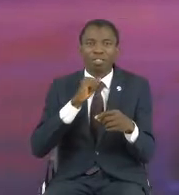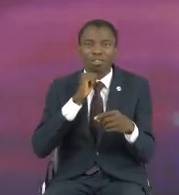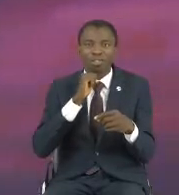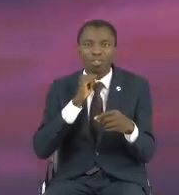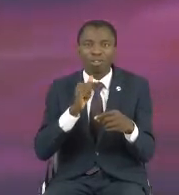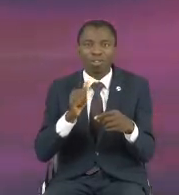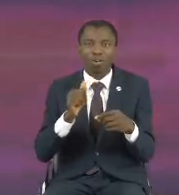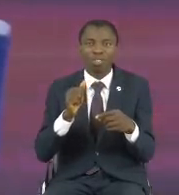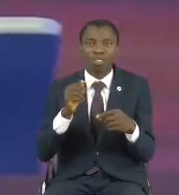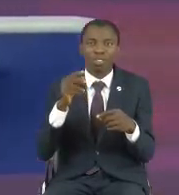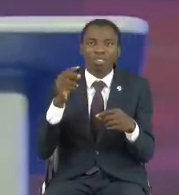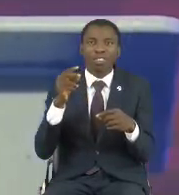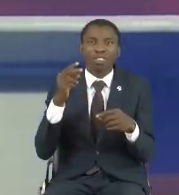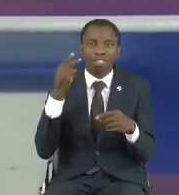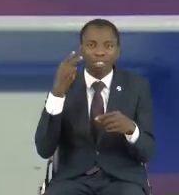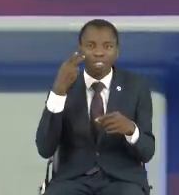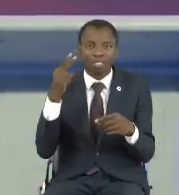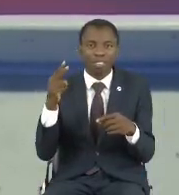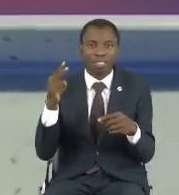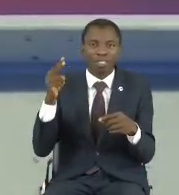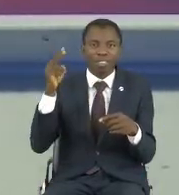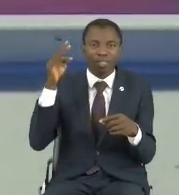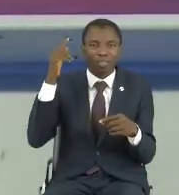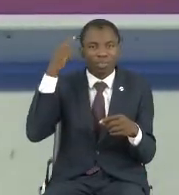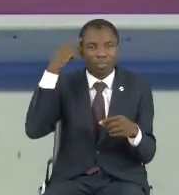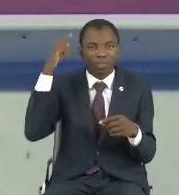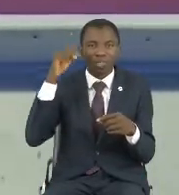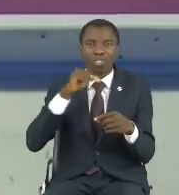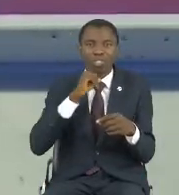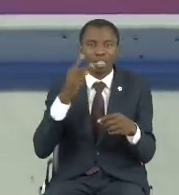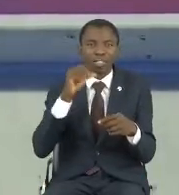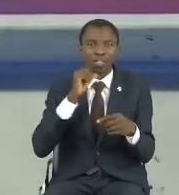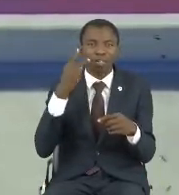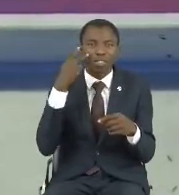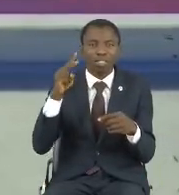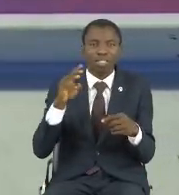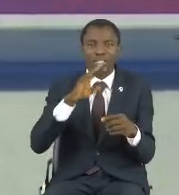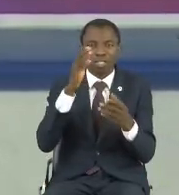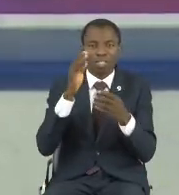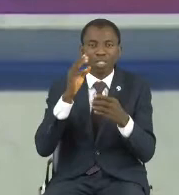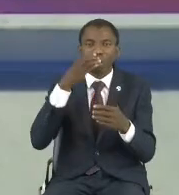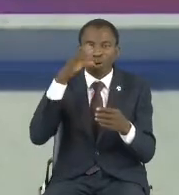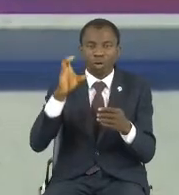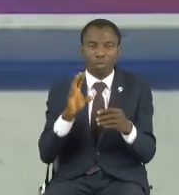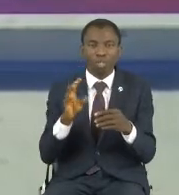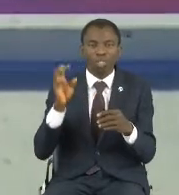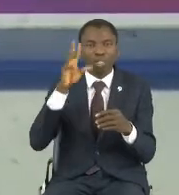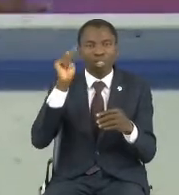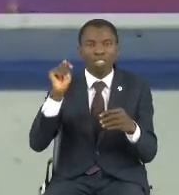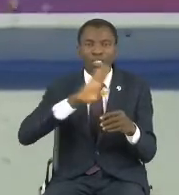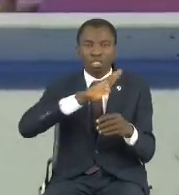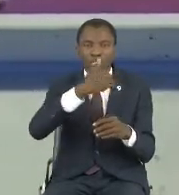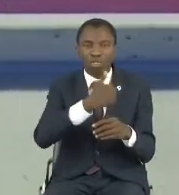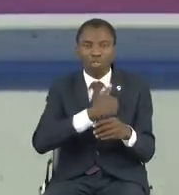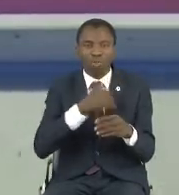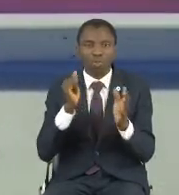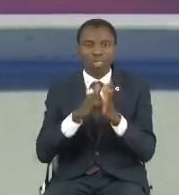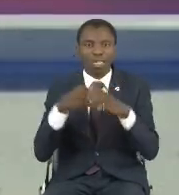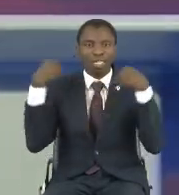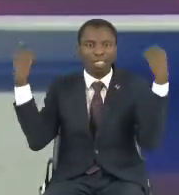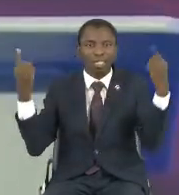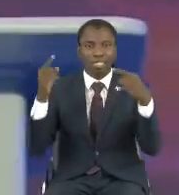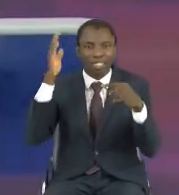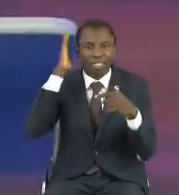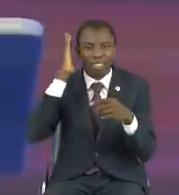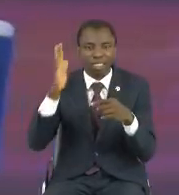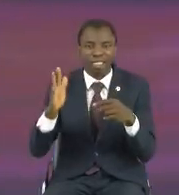corruption. What that means is, the soul that sinneth, it shall die. And if you say, yes, I'll